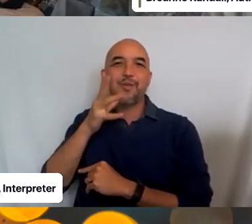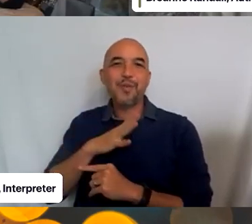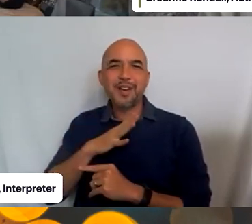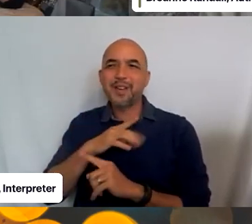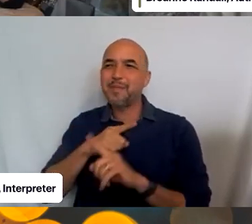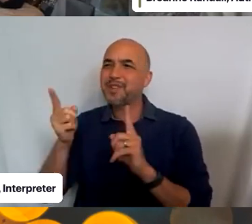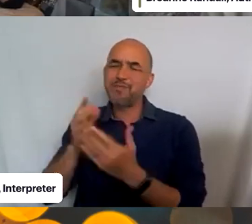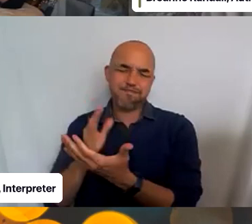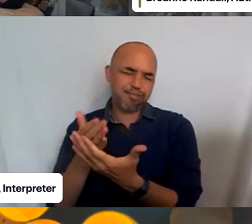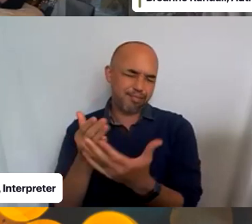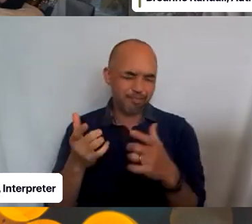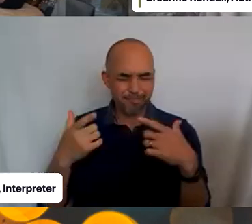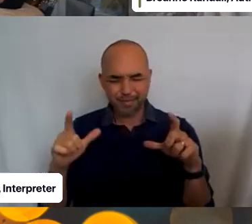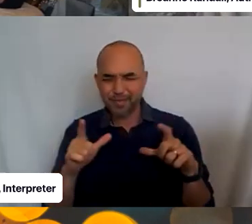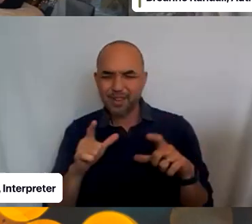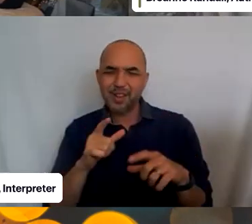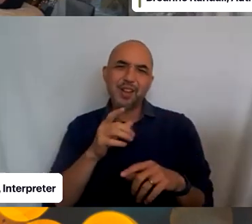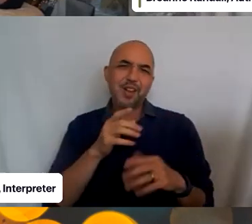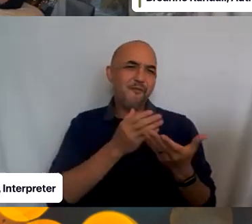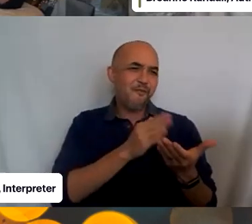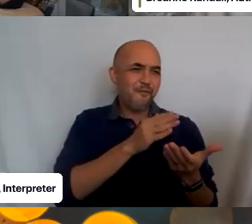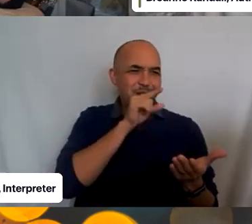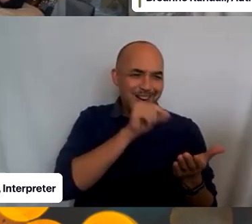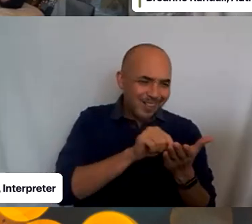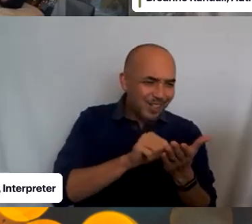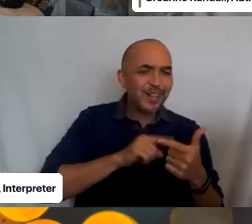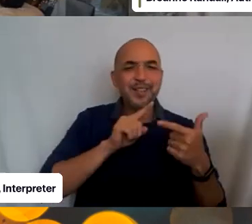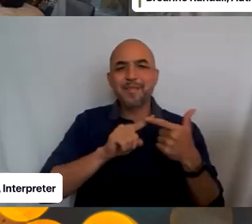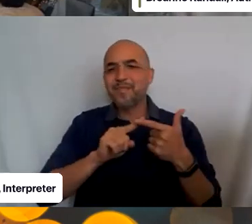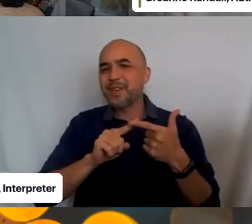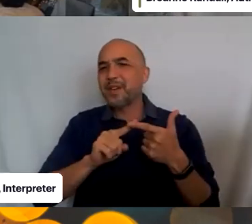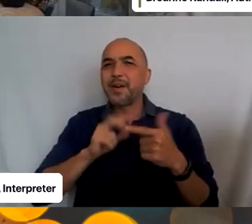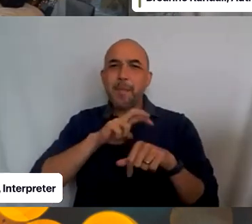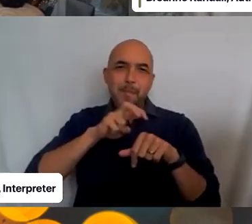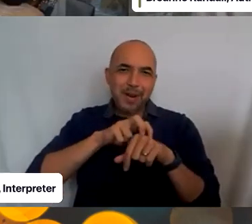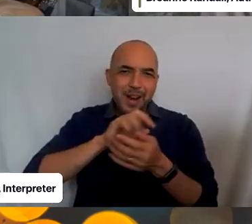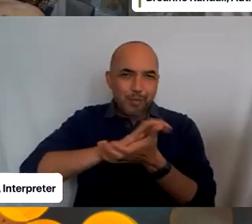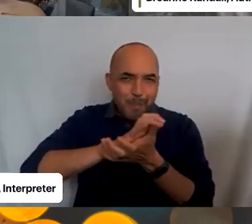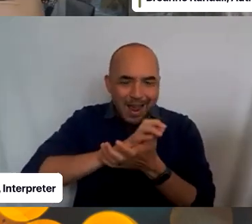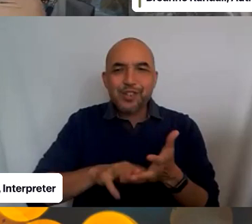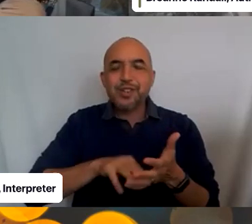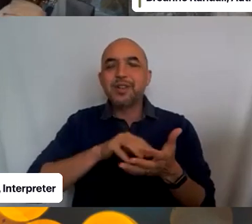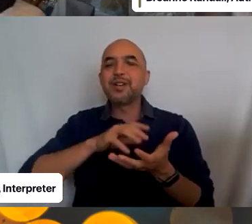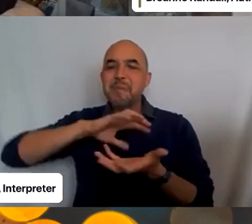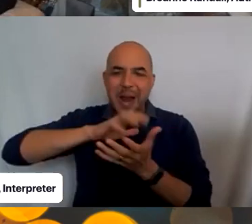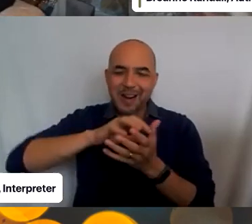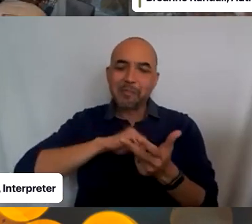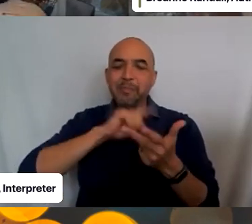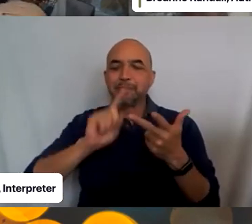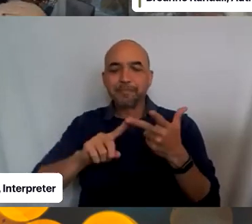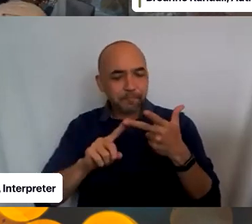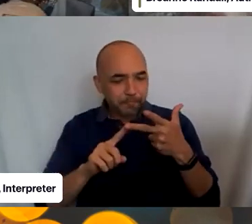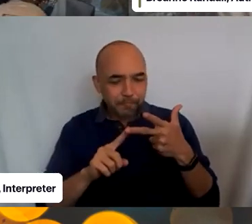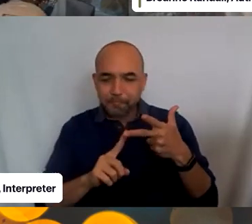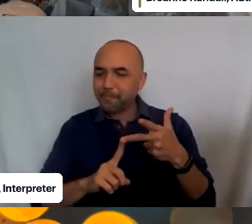green beans with a crap load of butter on them and, you know, biscuits. And so it was just that very